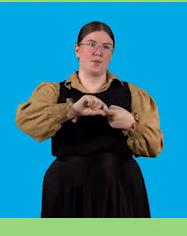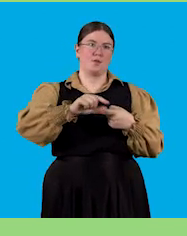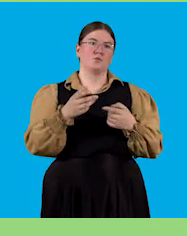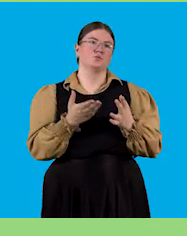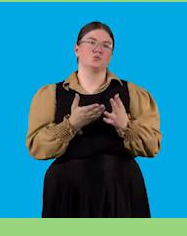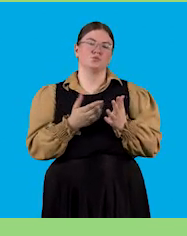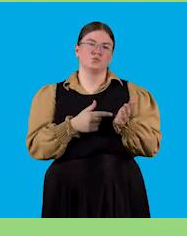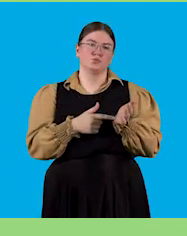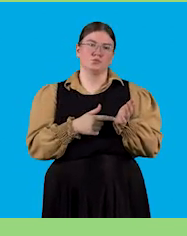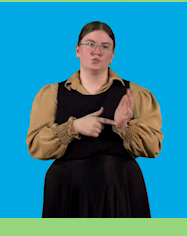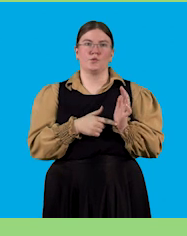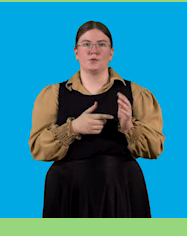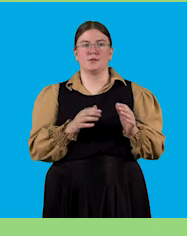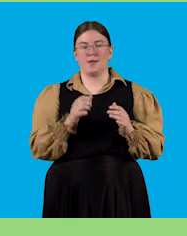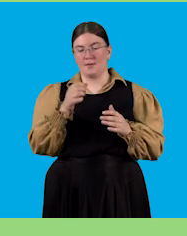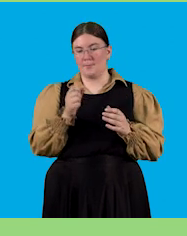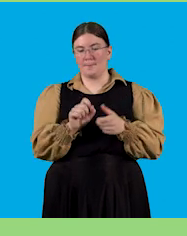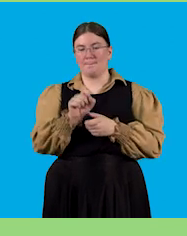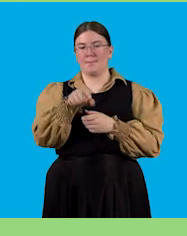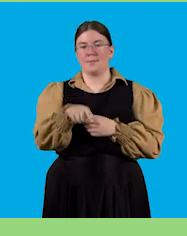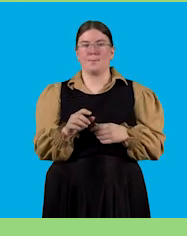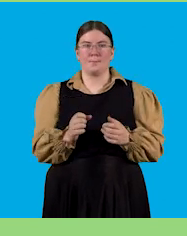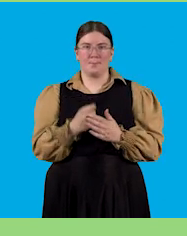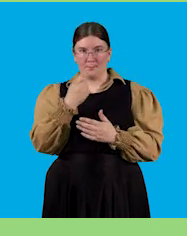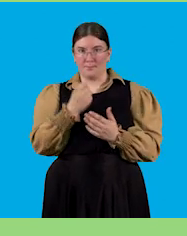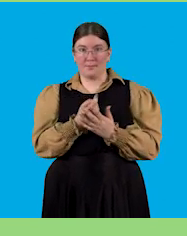then ejaculation happens.